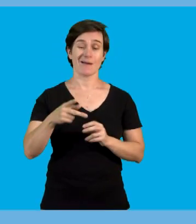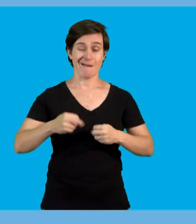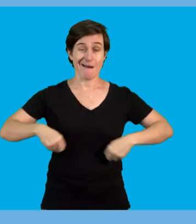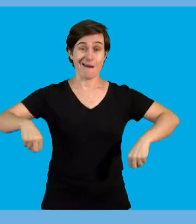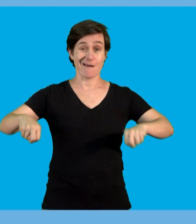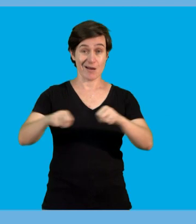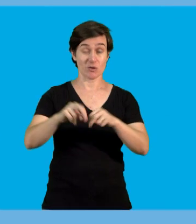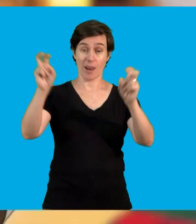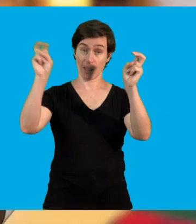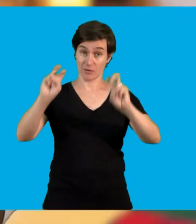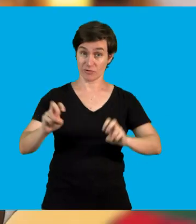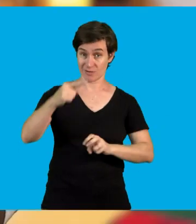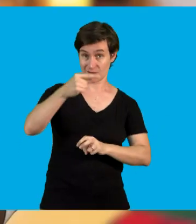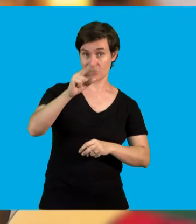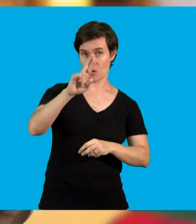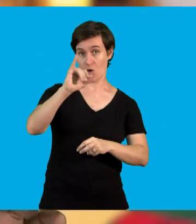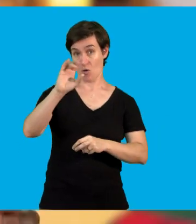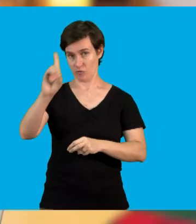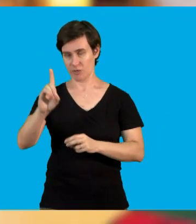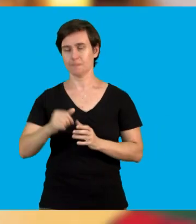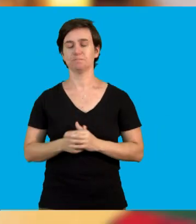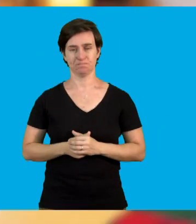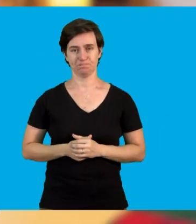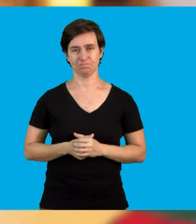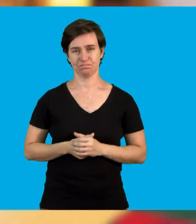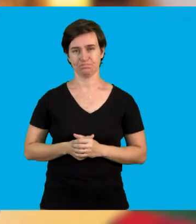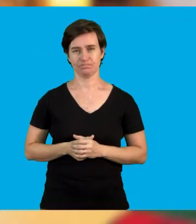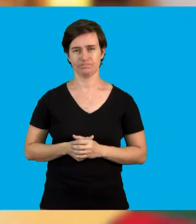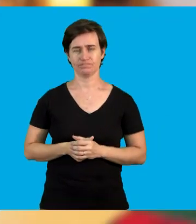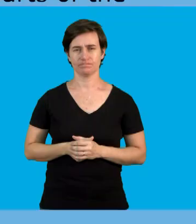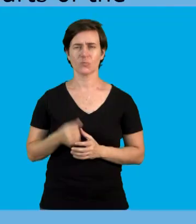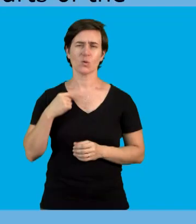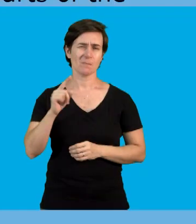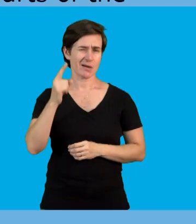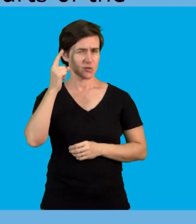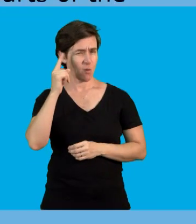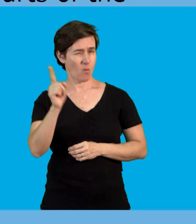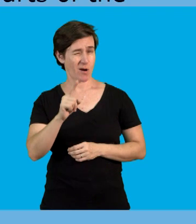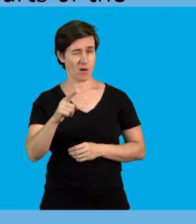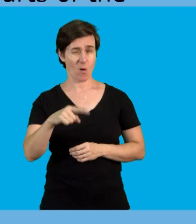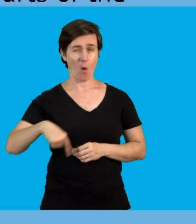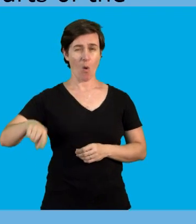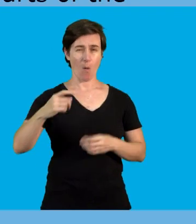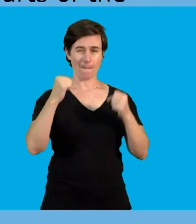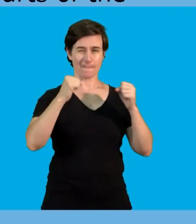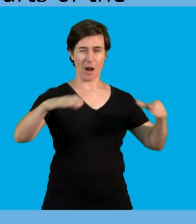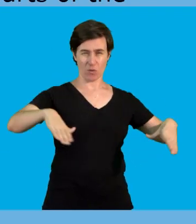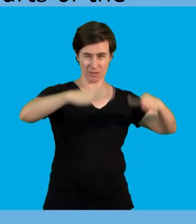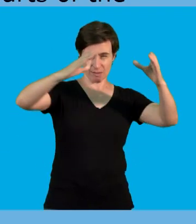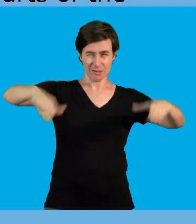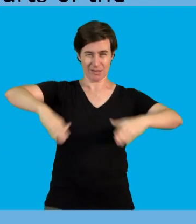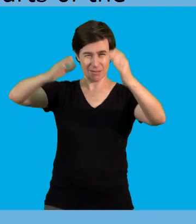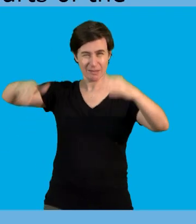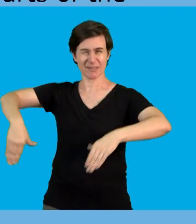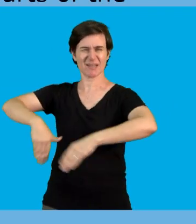national electricity grid. So to begin, we should know that all power stations in South Africa,